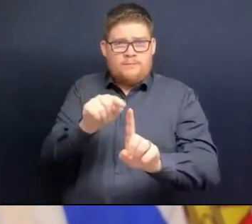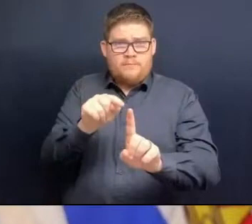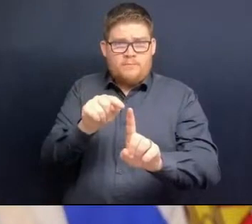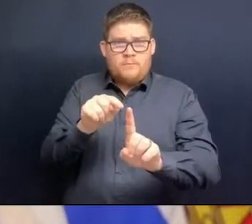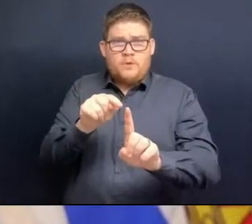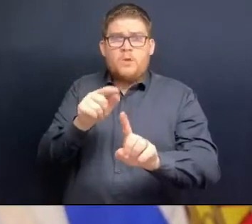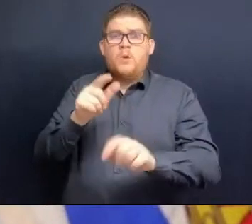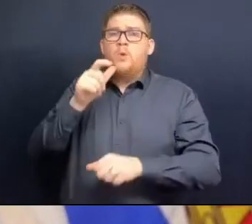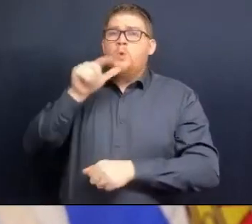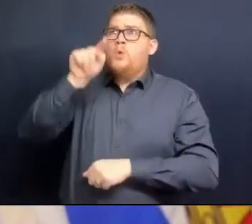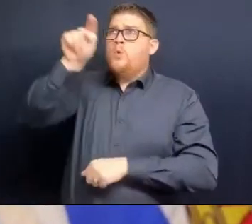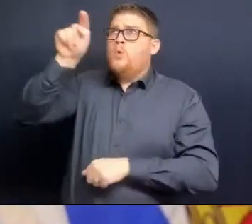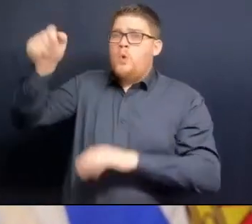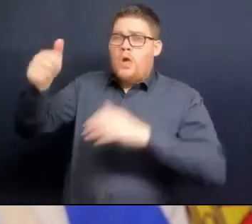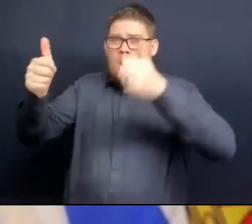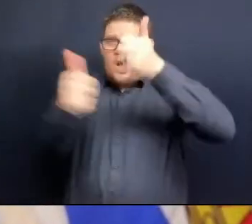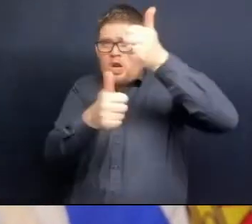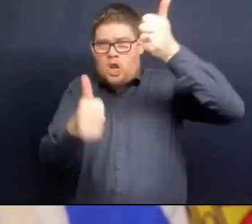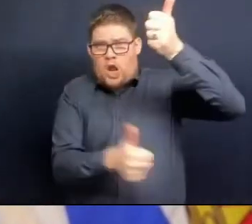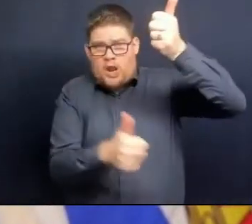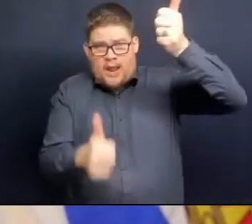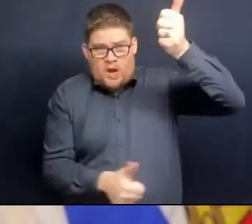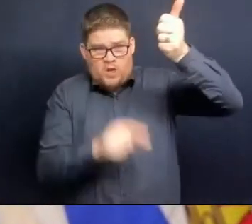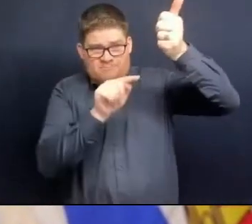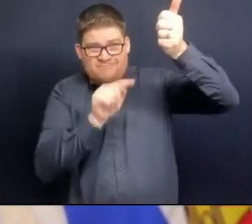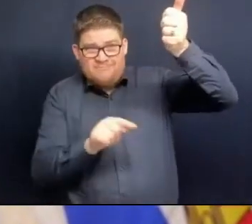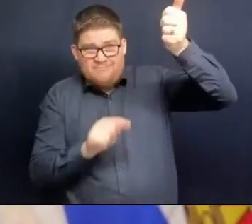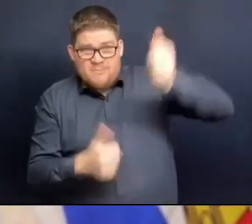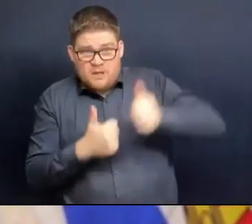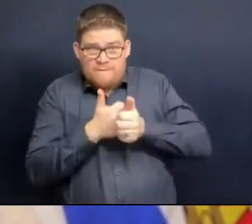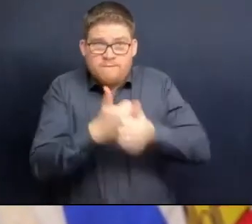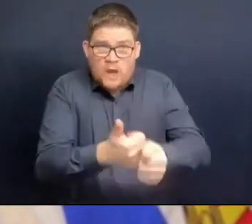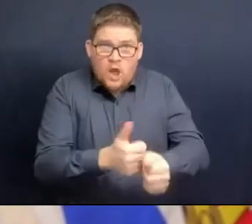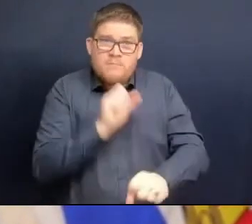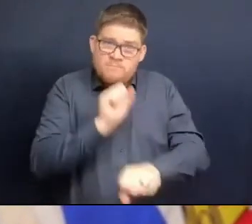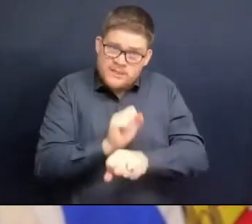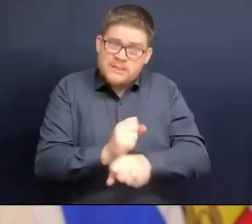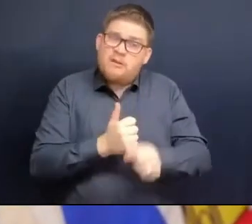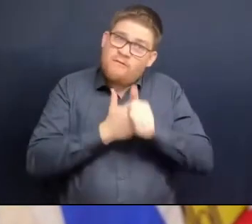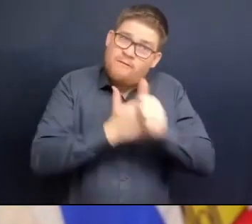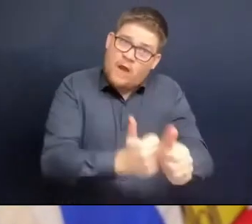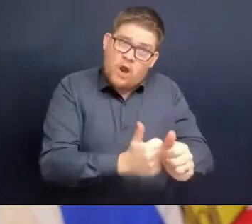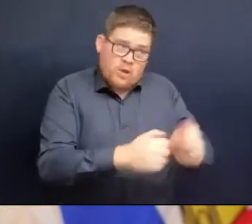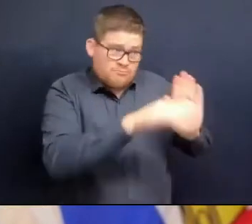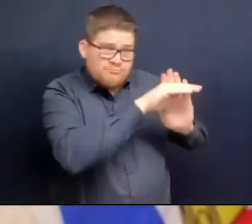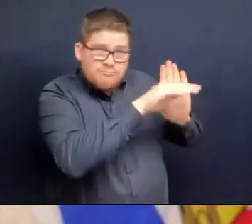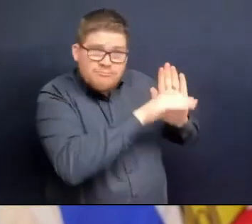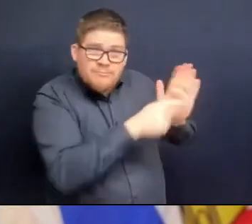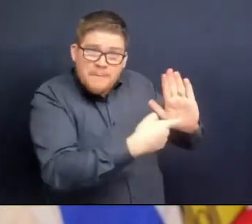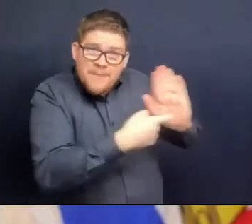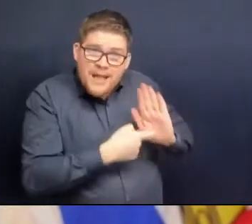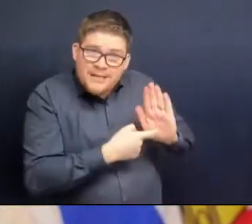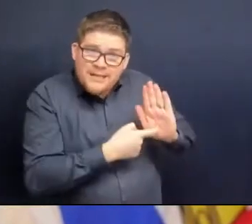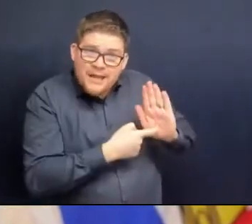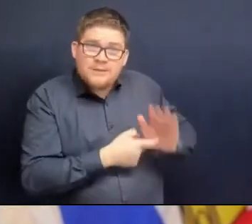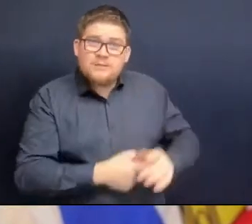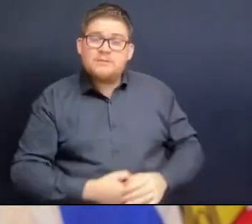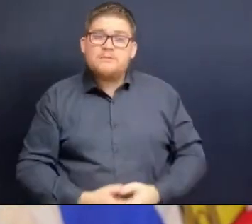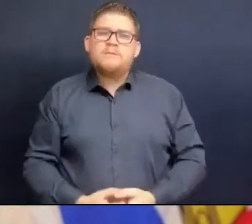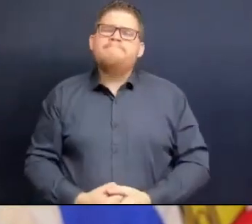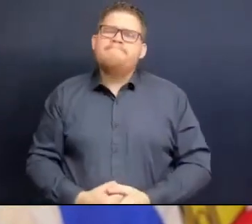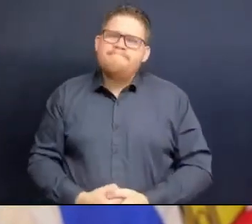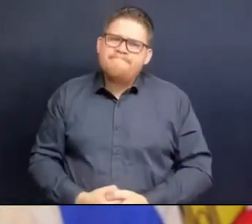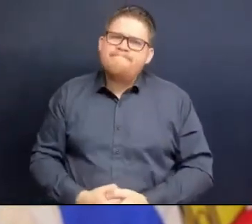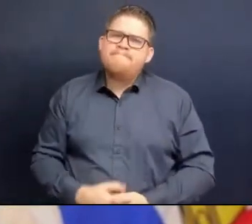that work within those colleges now required to be under the mandate? And a more philosophical